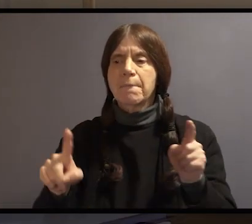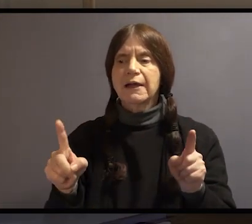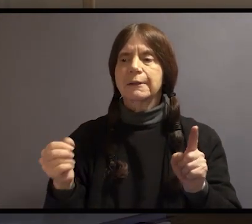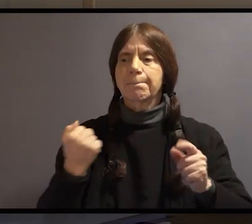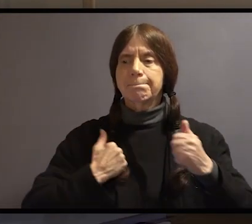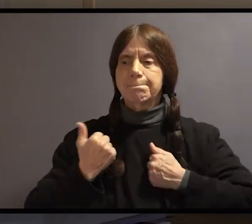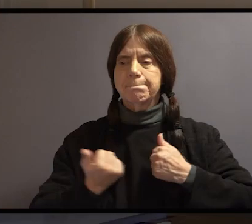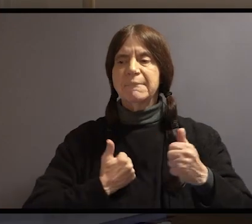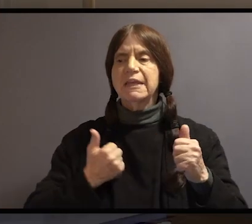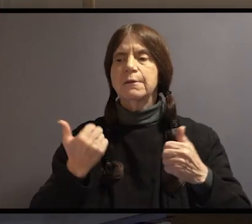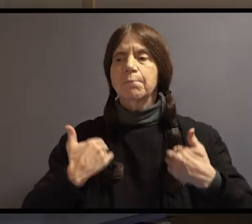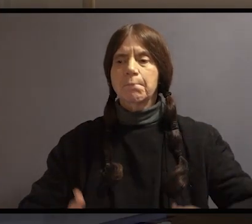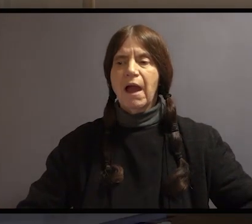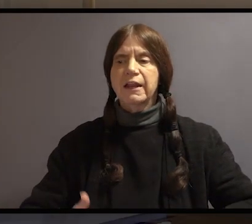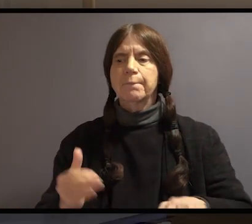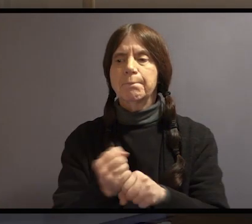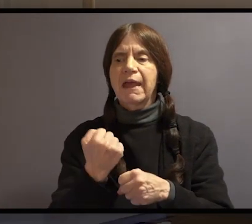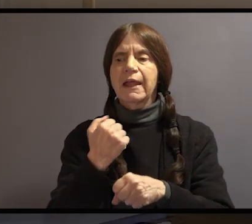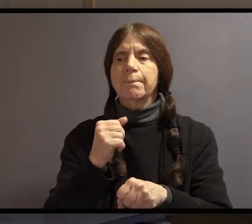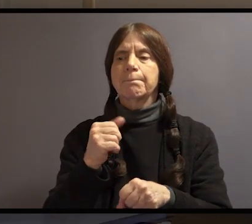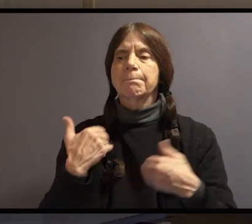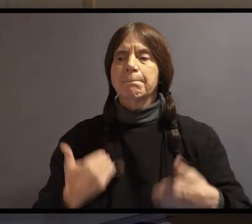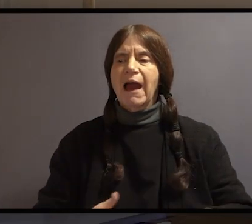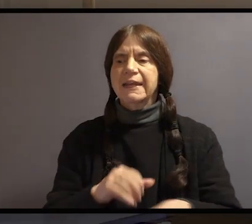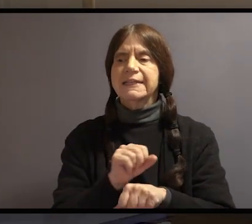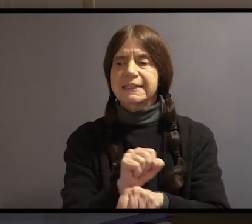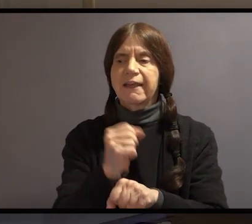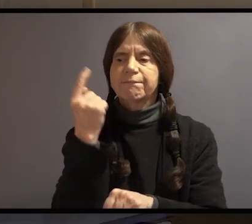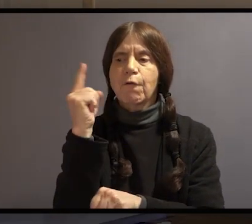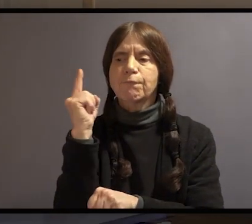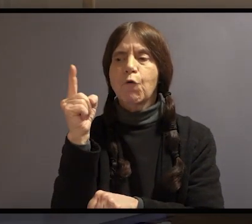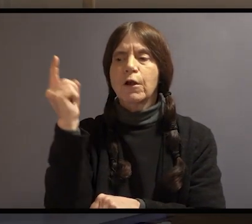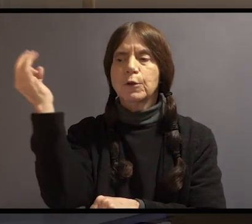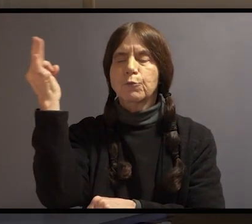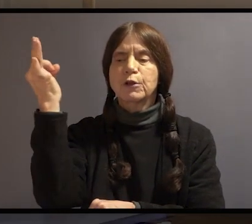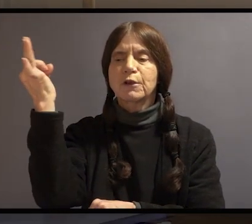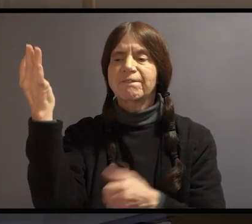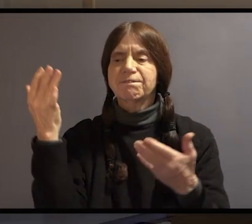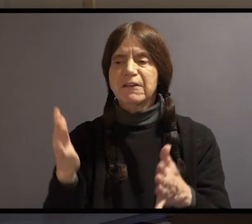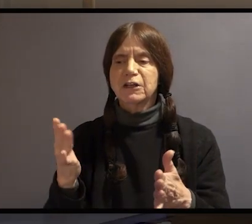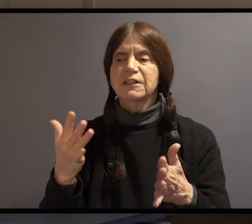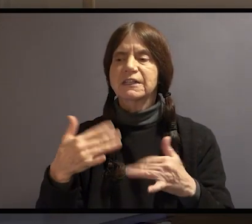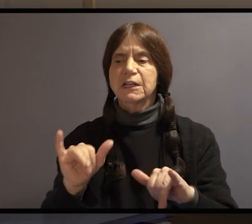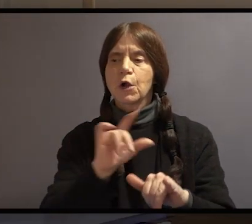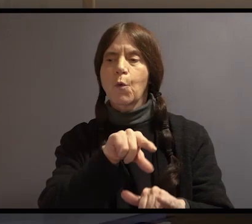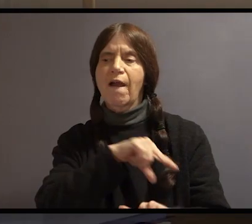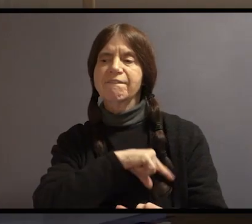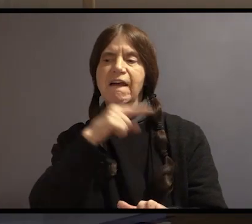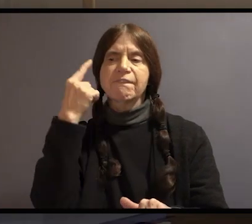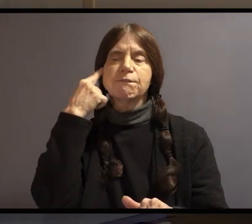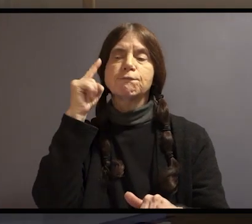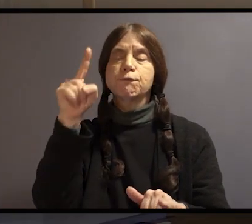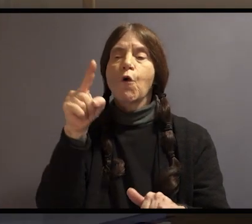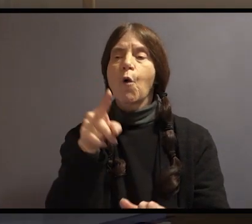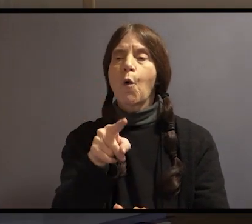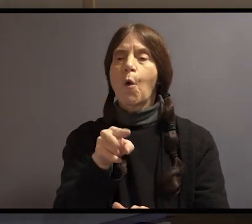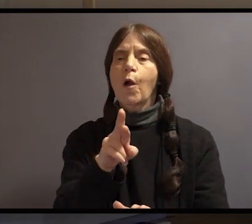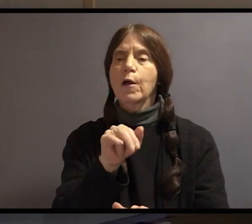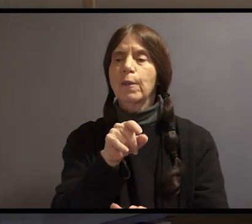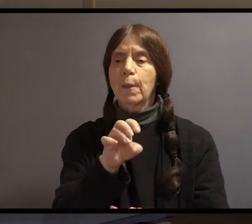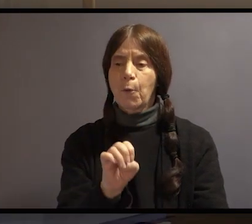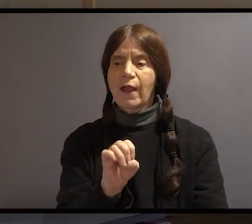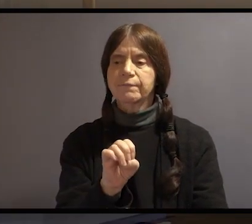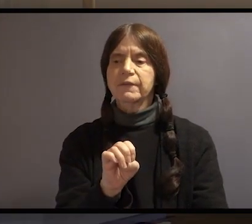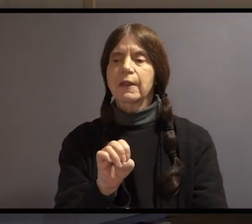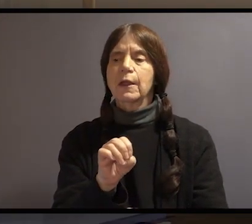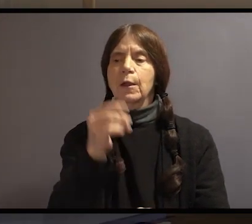myself should be disqualified. I want you to know, brothers, that our fathers were all under the cloud and all passed through the